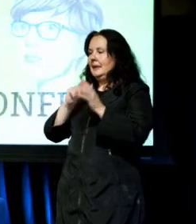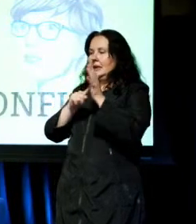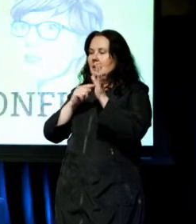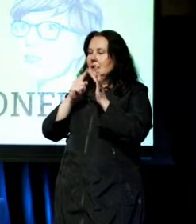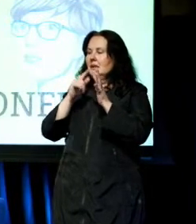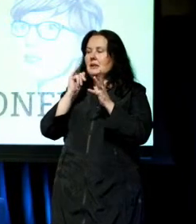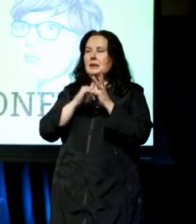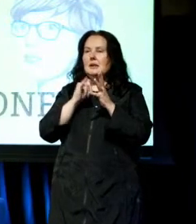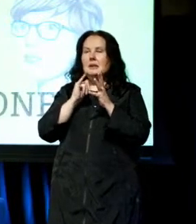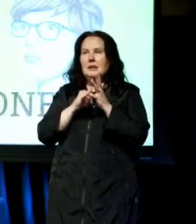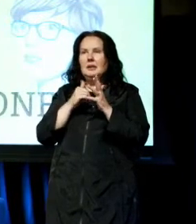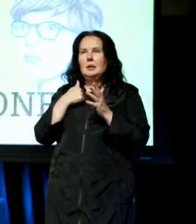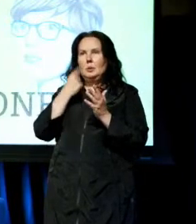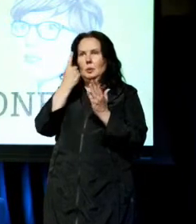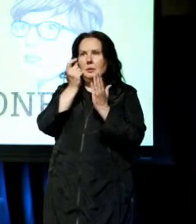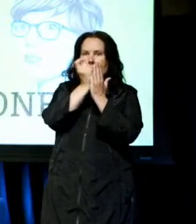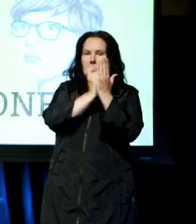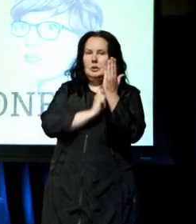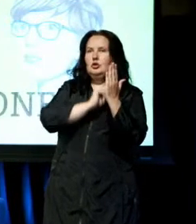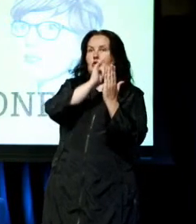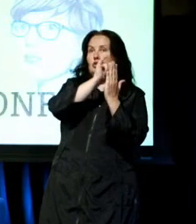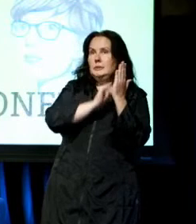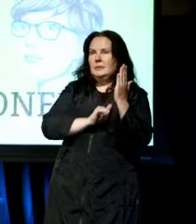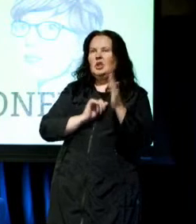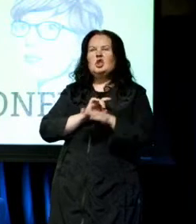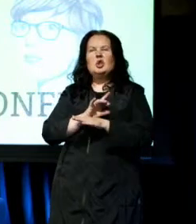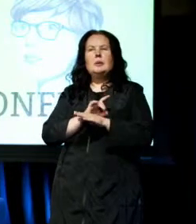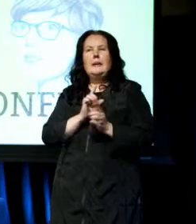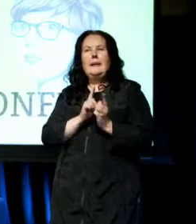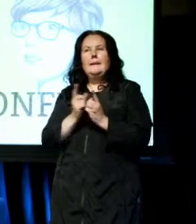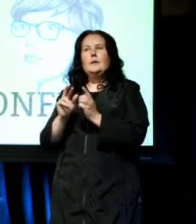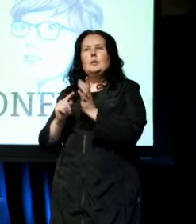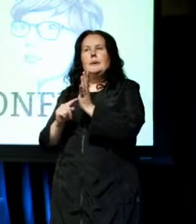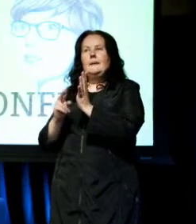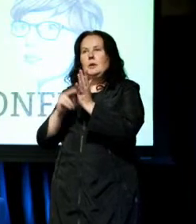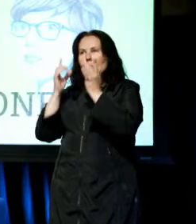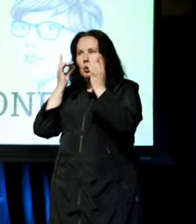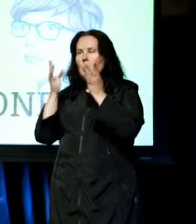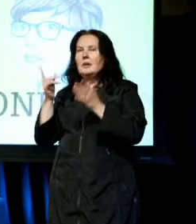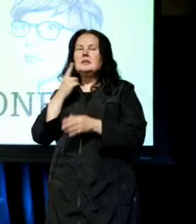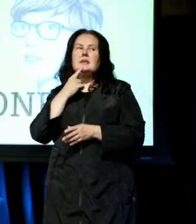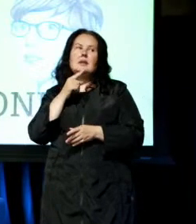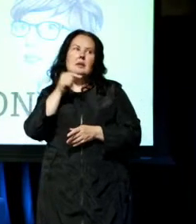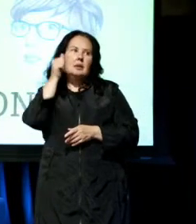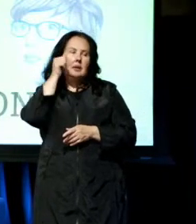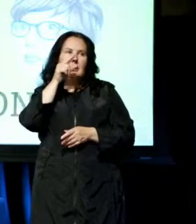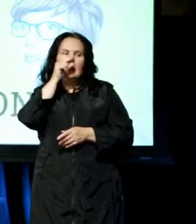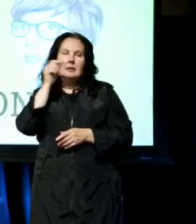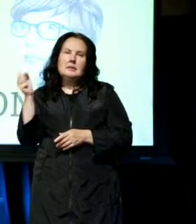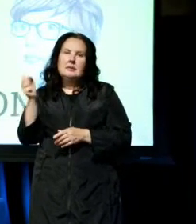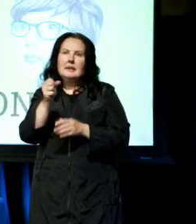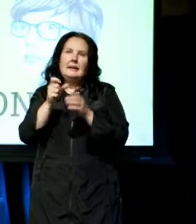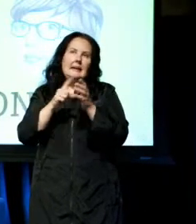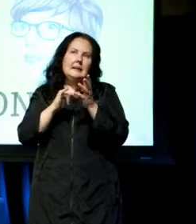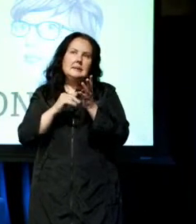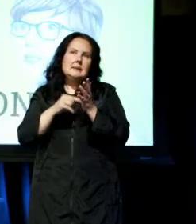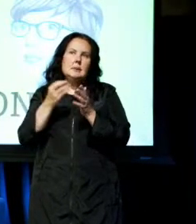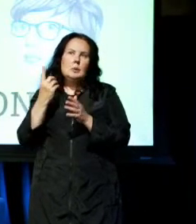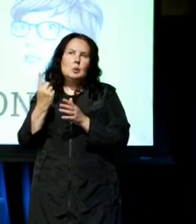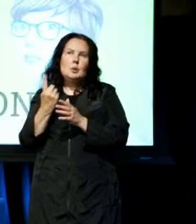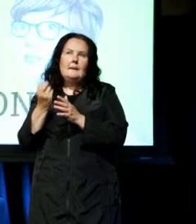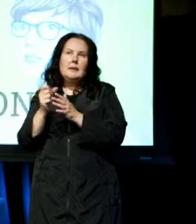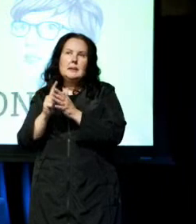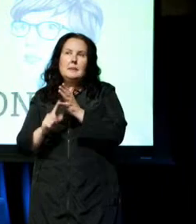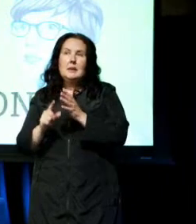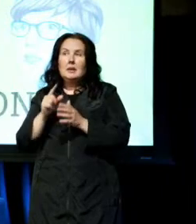of consultancy thing for a TV show, and they were like, oh, we think we can cast someone disabled, but, you know, can you give us a bit